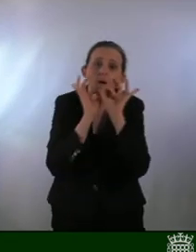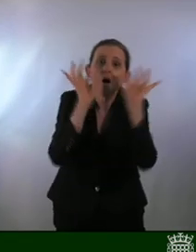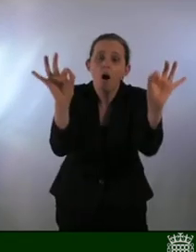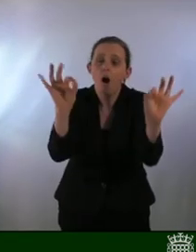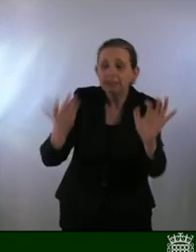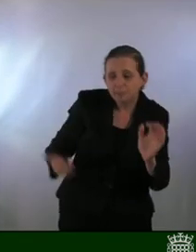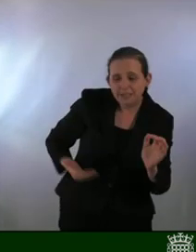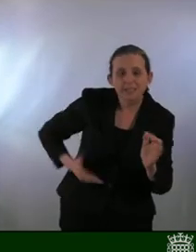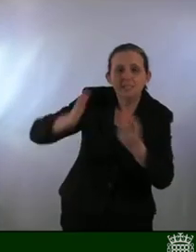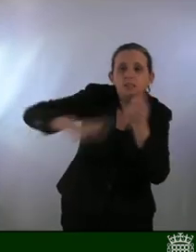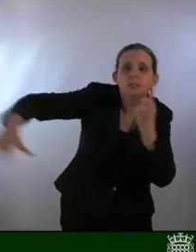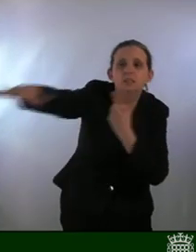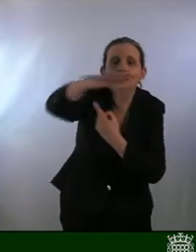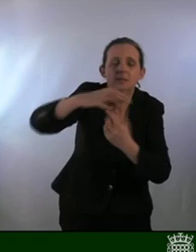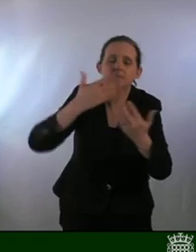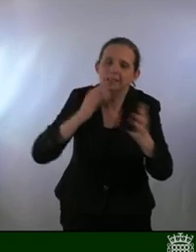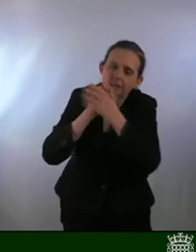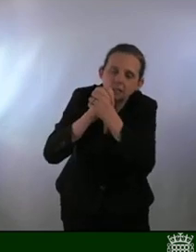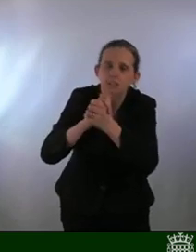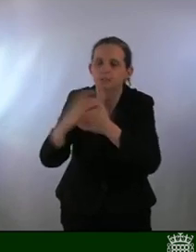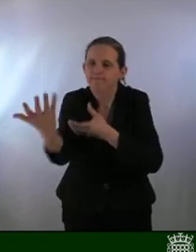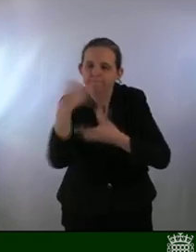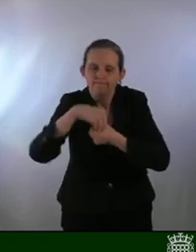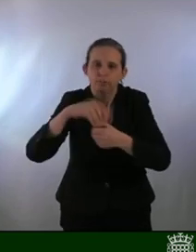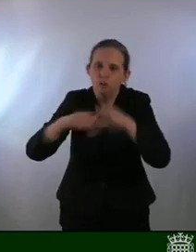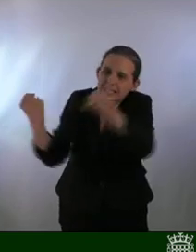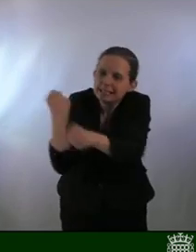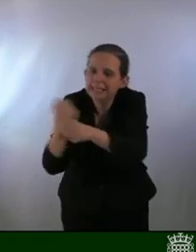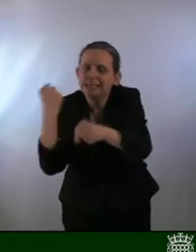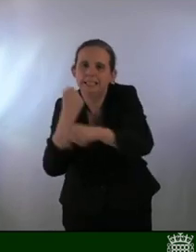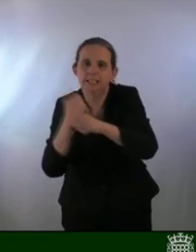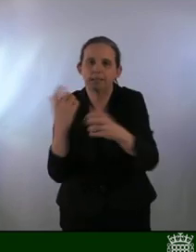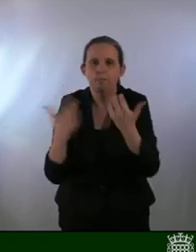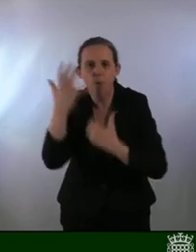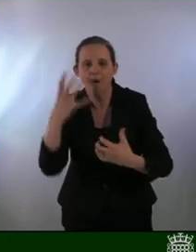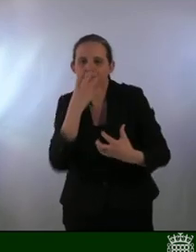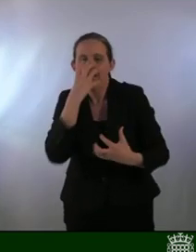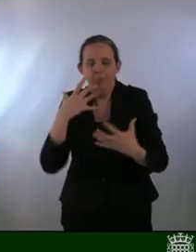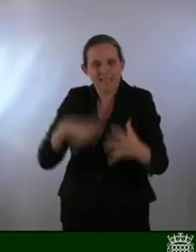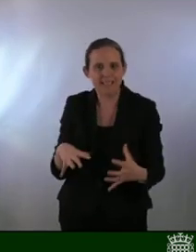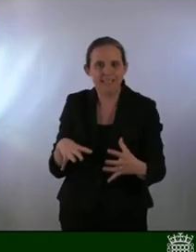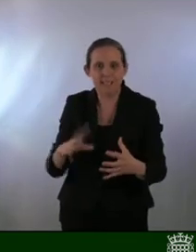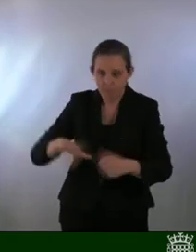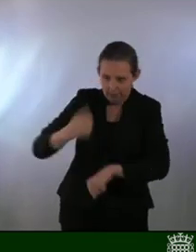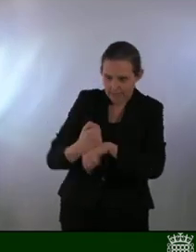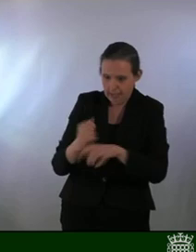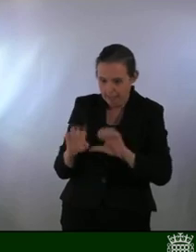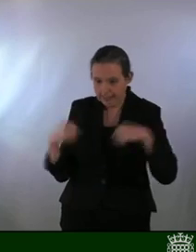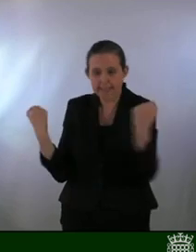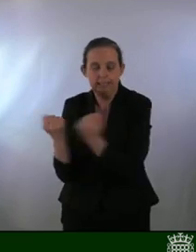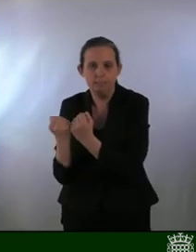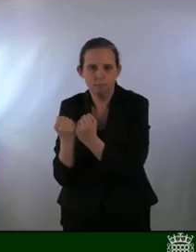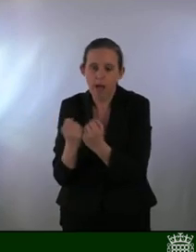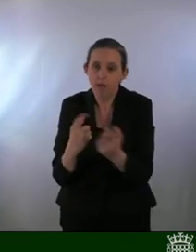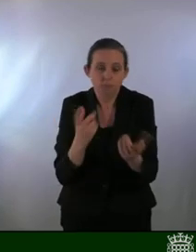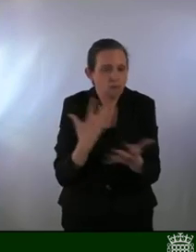a national effort to produce the ventilators we need. We've set up a dedicated team to do this, and we're hugely encouraged by the scale of the